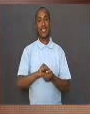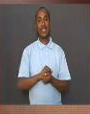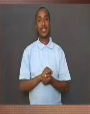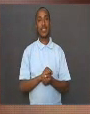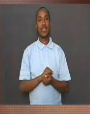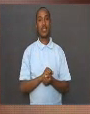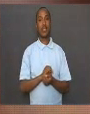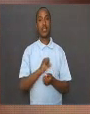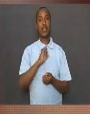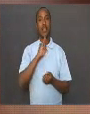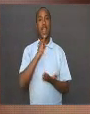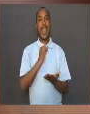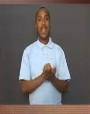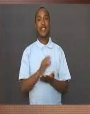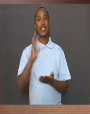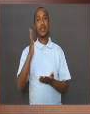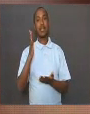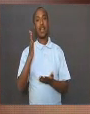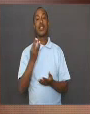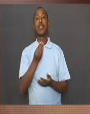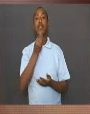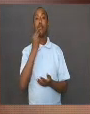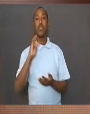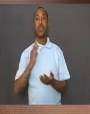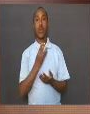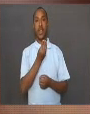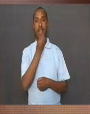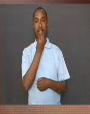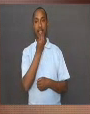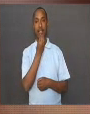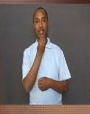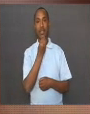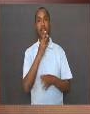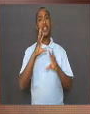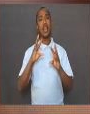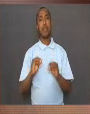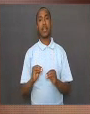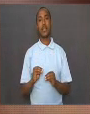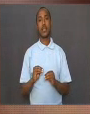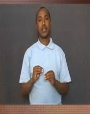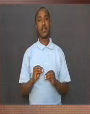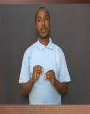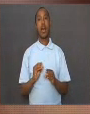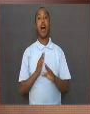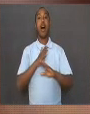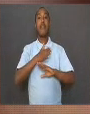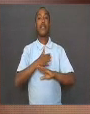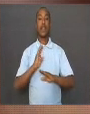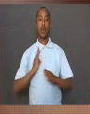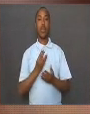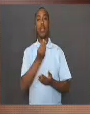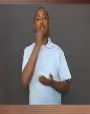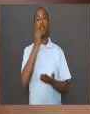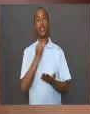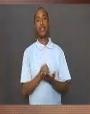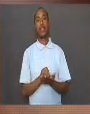digested. It seems as though the food we eat disappears